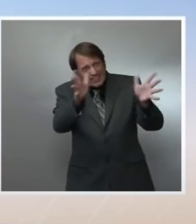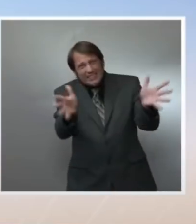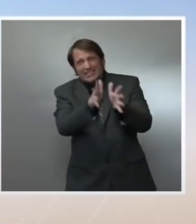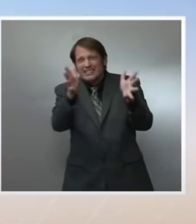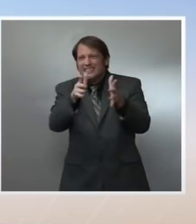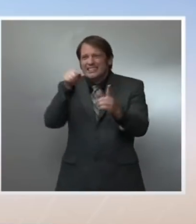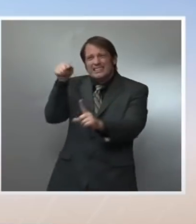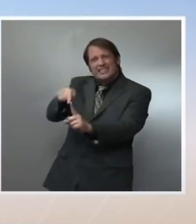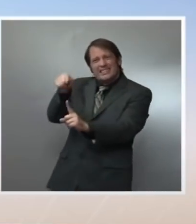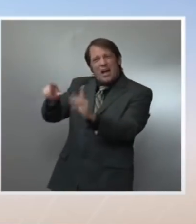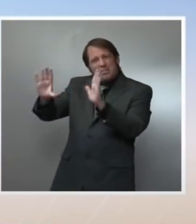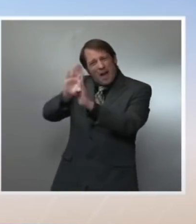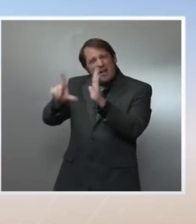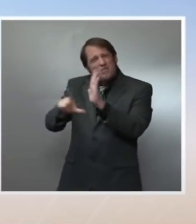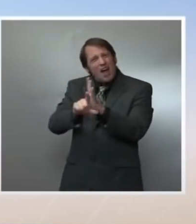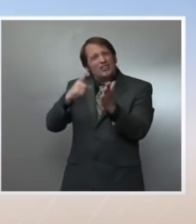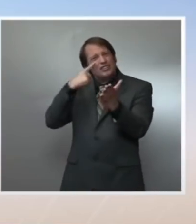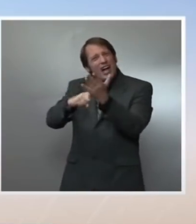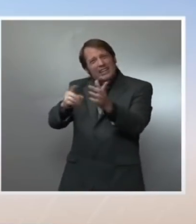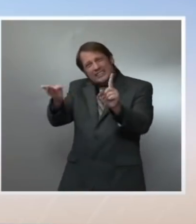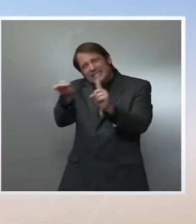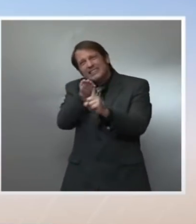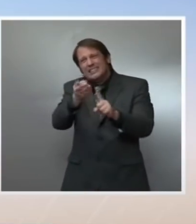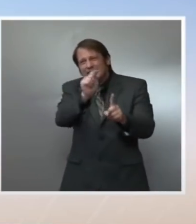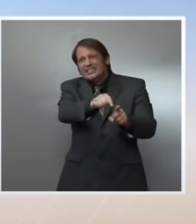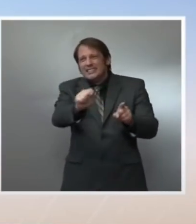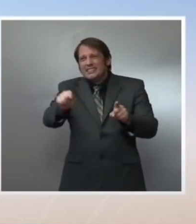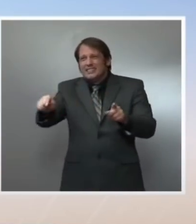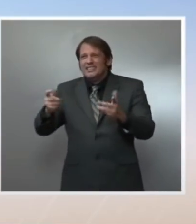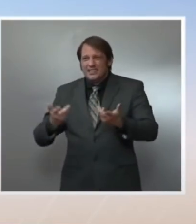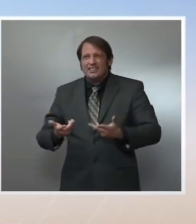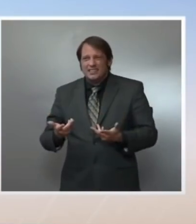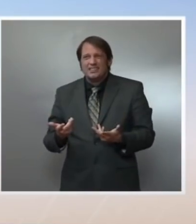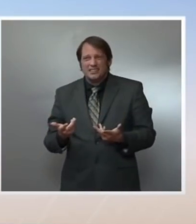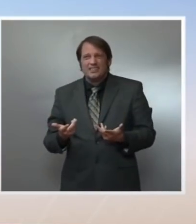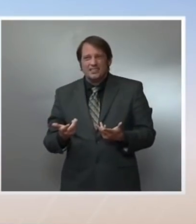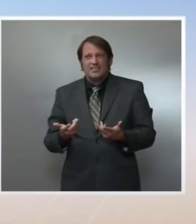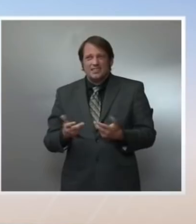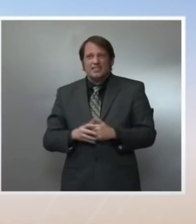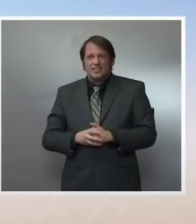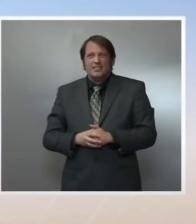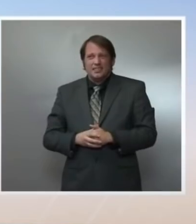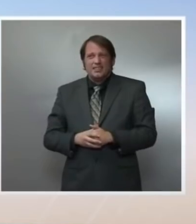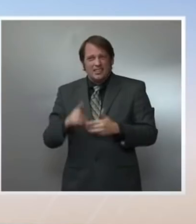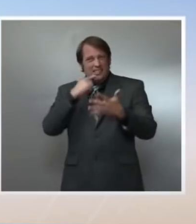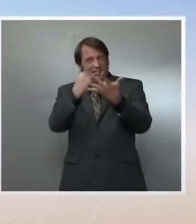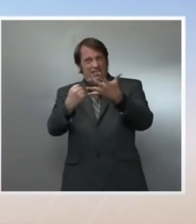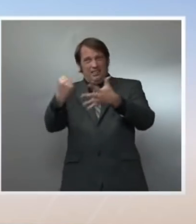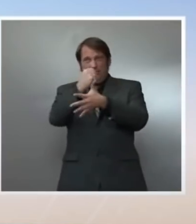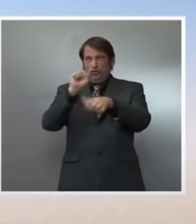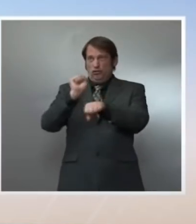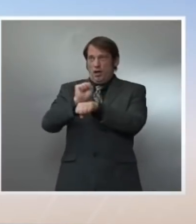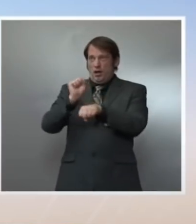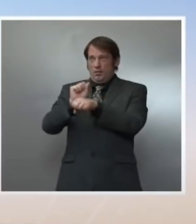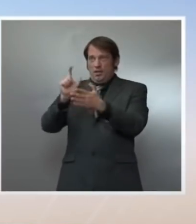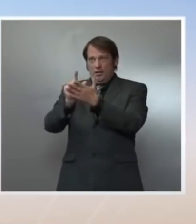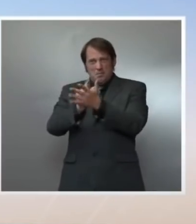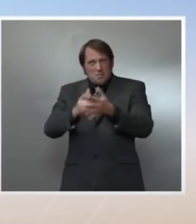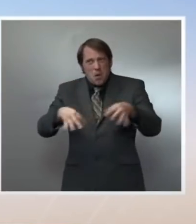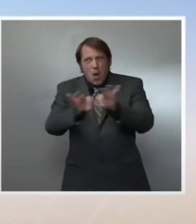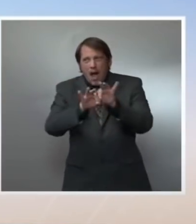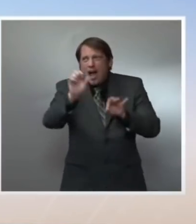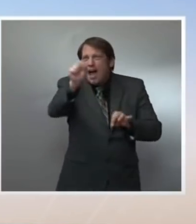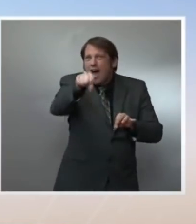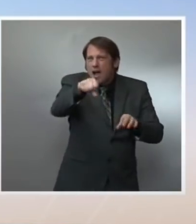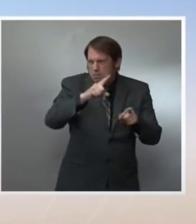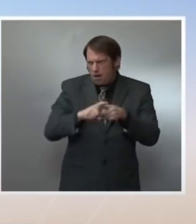willing to. I know the jobs bill has been the priority. Is there more you can say about the kind of outreach he's been doing on background checks specifically? Well, I don't have any